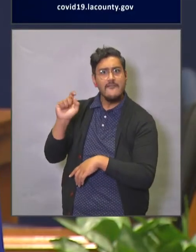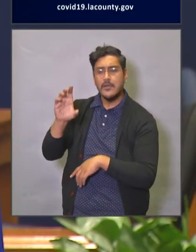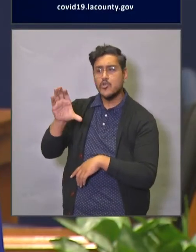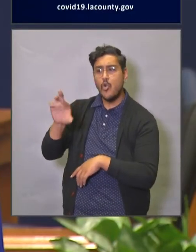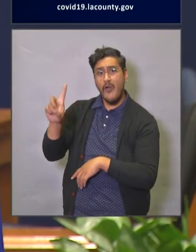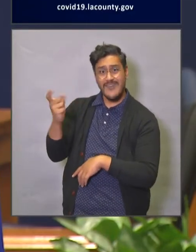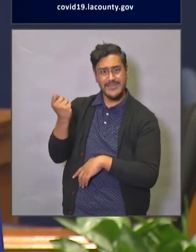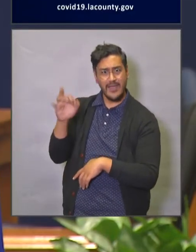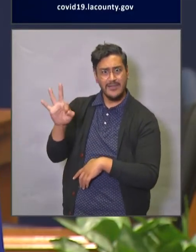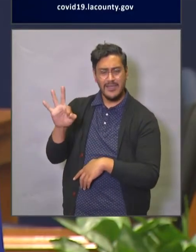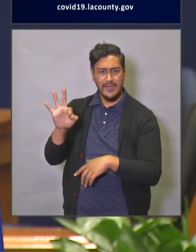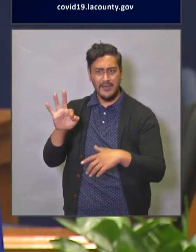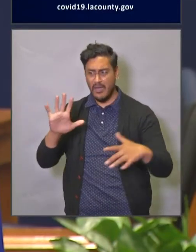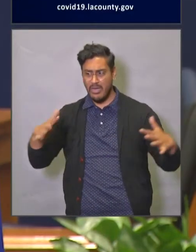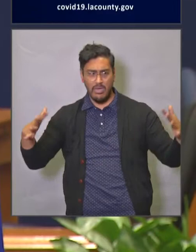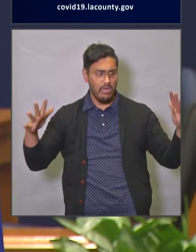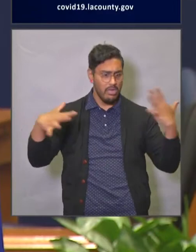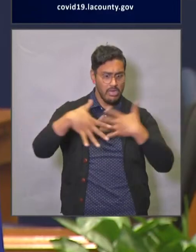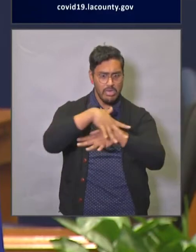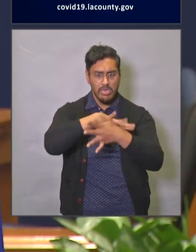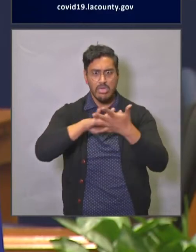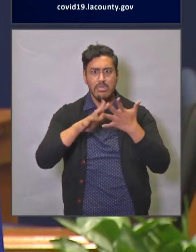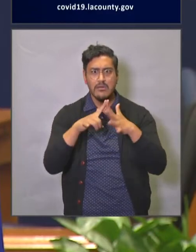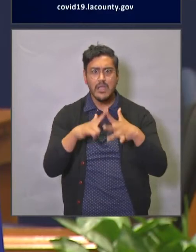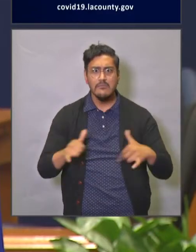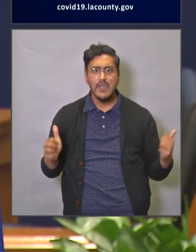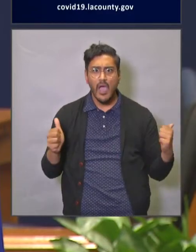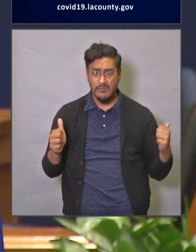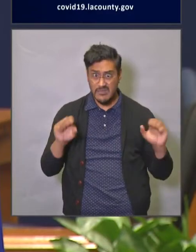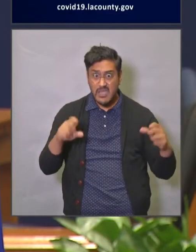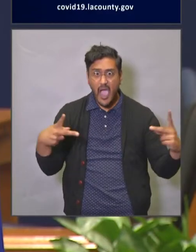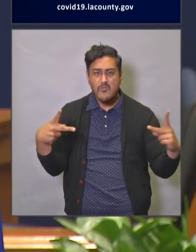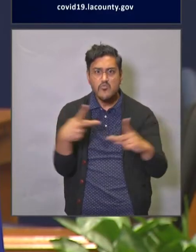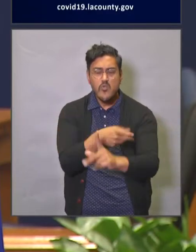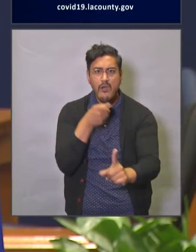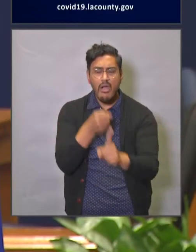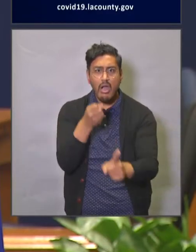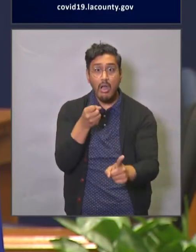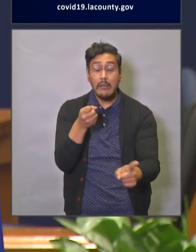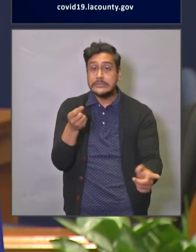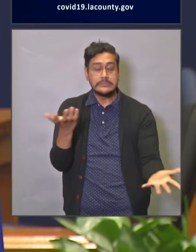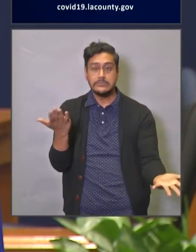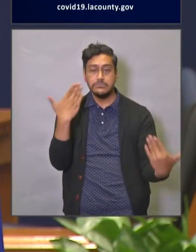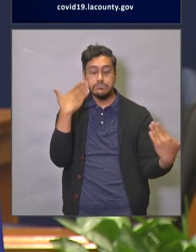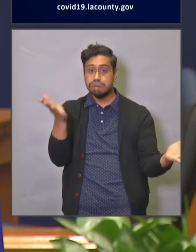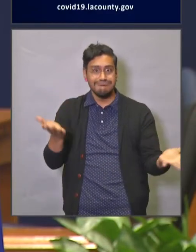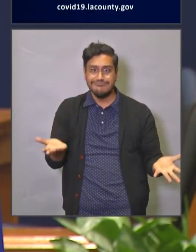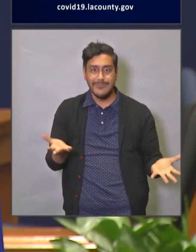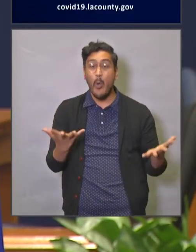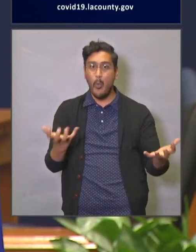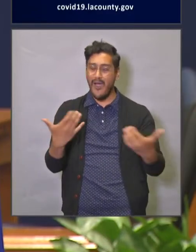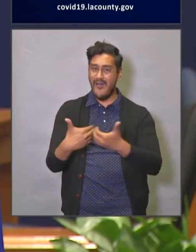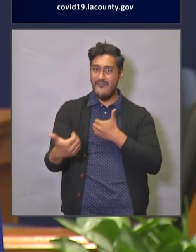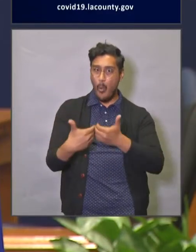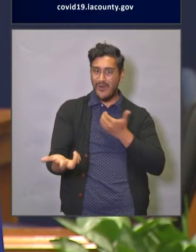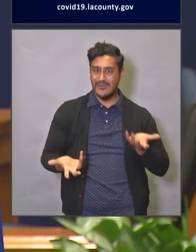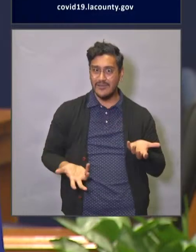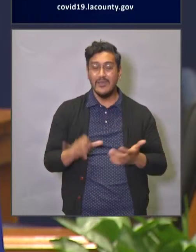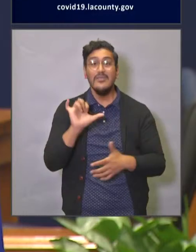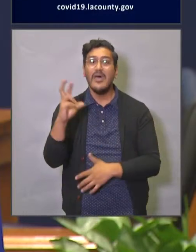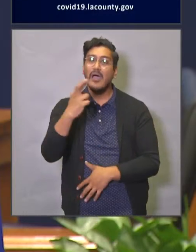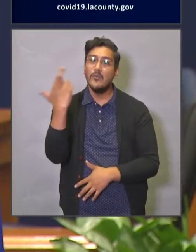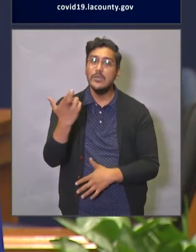with both could have more serious outcomes, and we want to avoid this occurrence. That's why it's so important to both reduce the risk